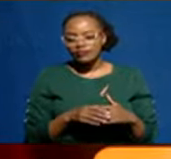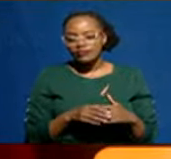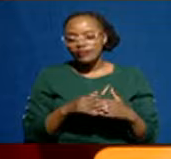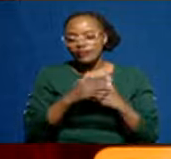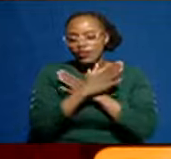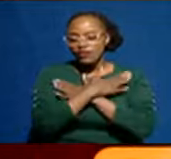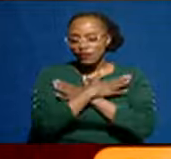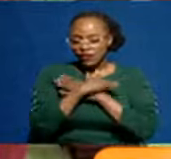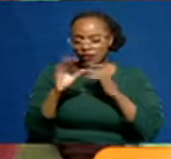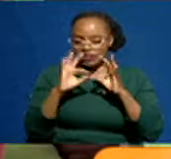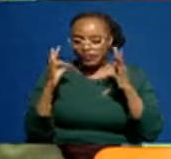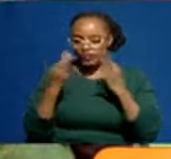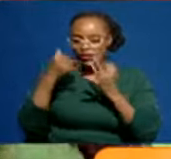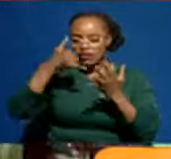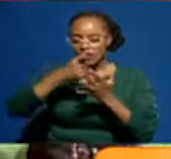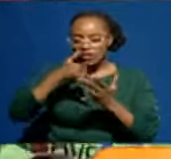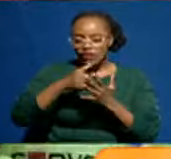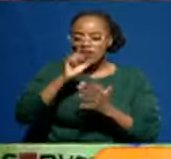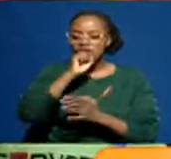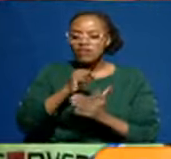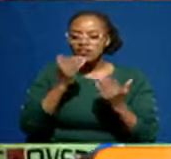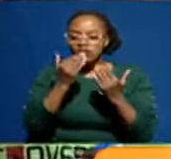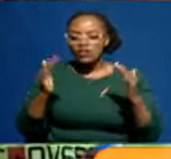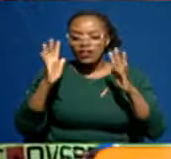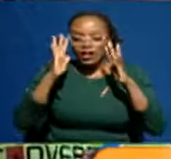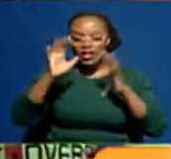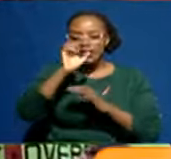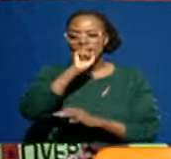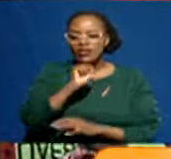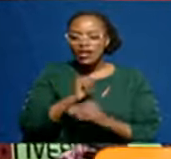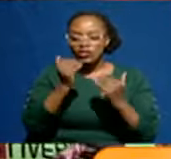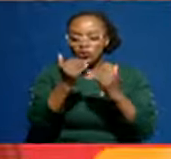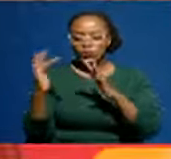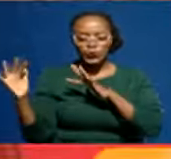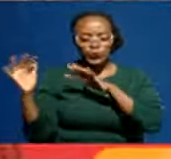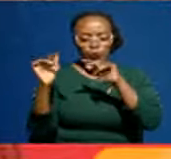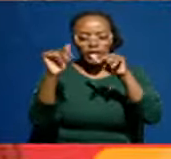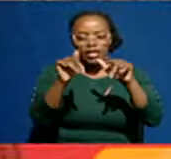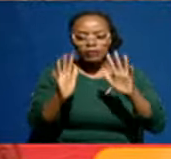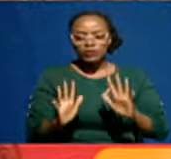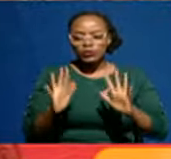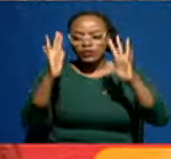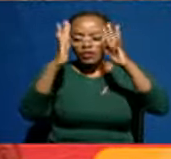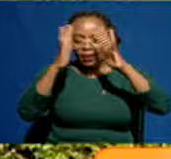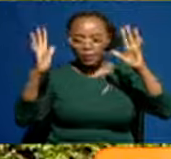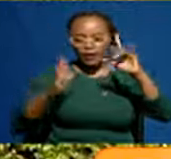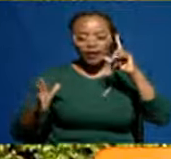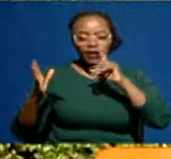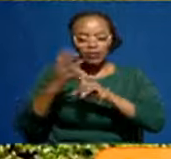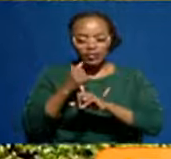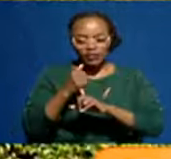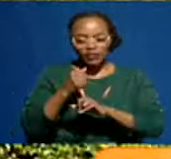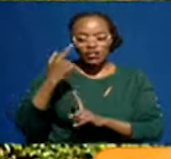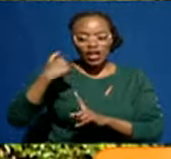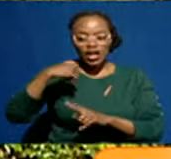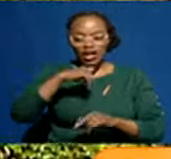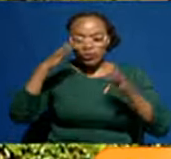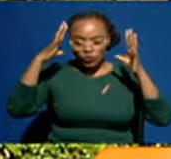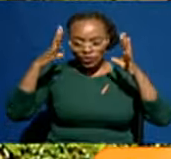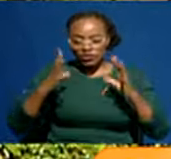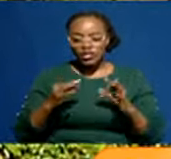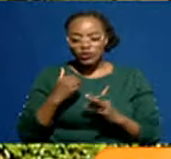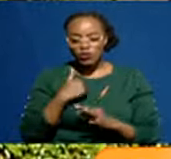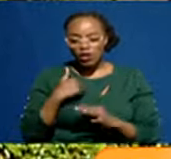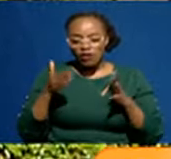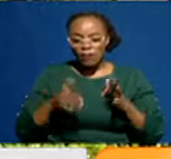Friends and family, including grandchildren and great-grandchildren, flocked to celebrate the huge milestone. So we decided to hold a birthday